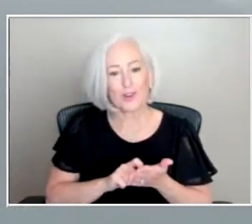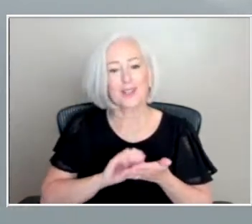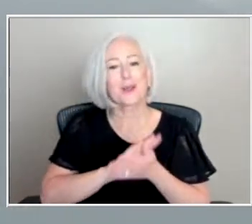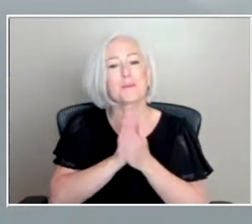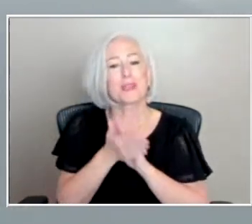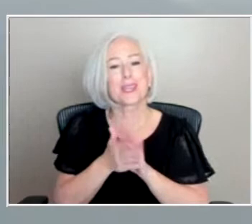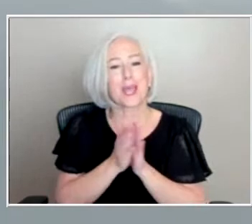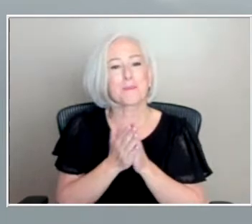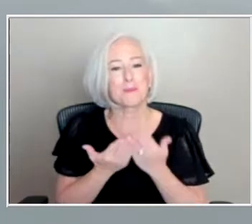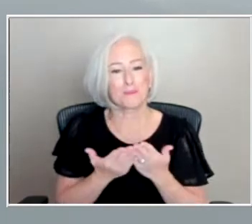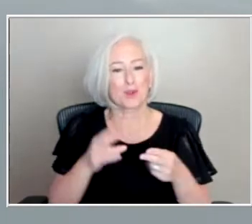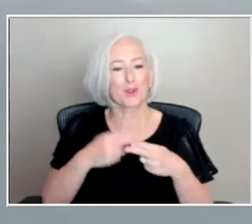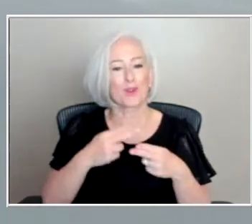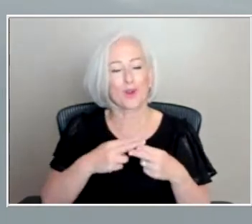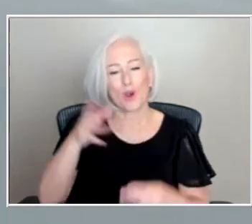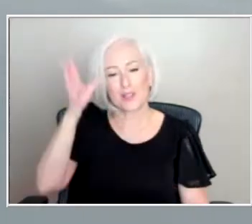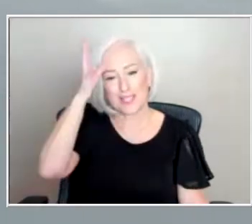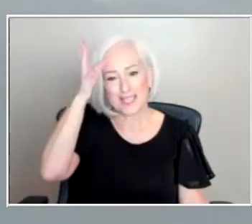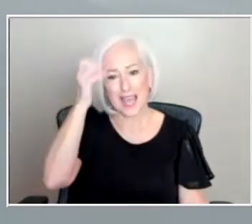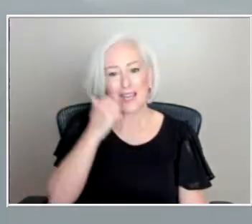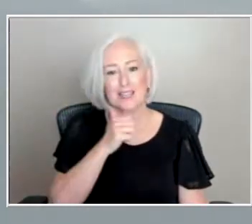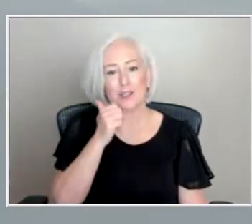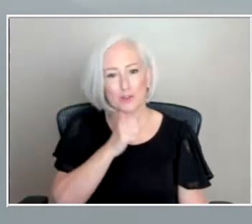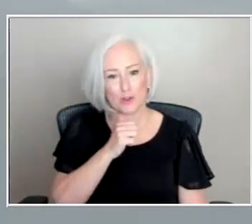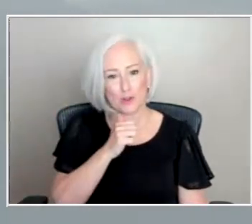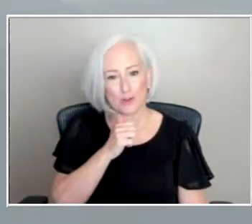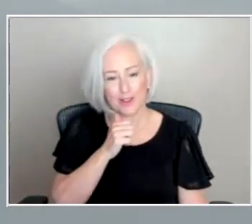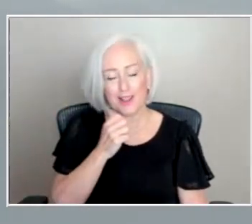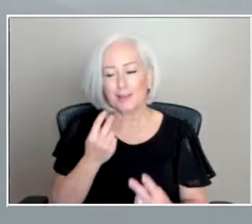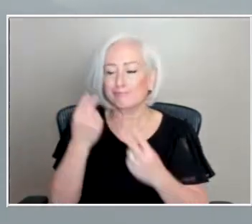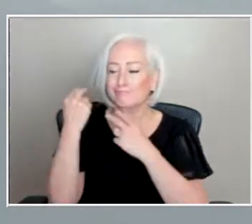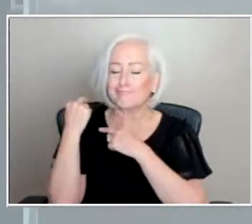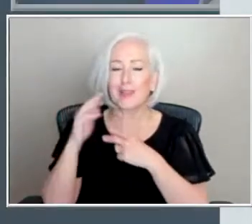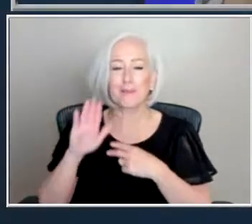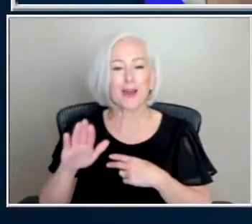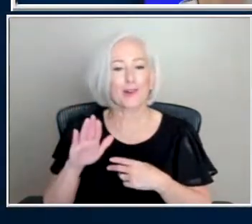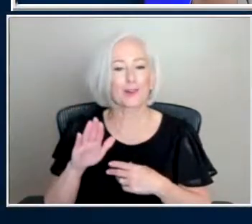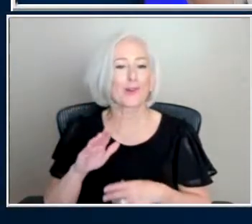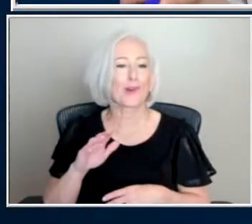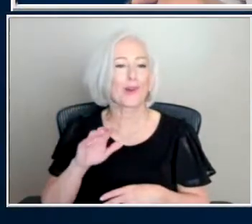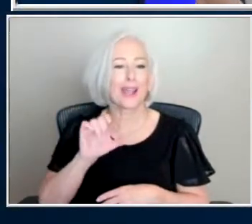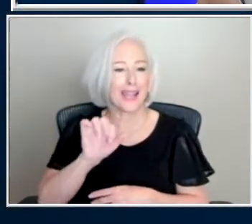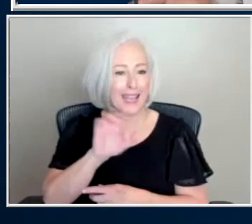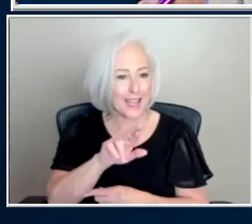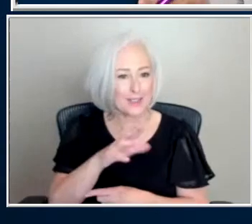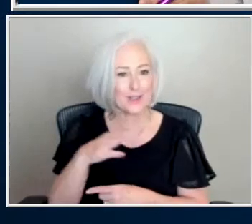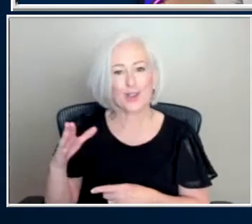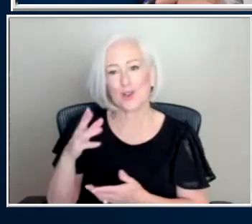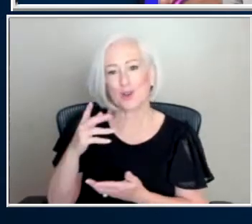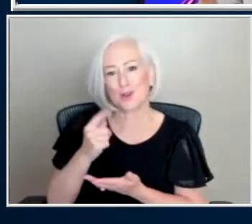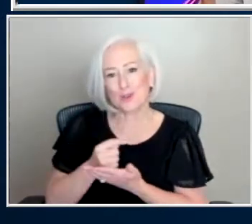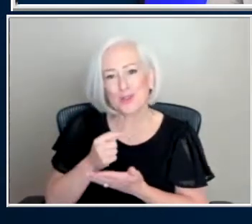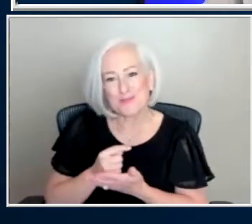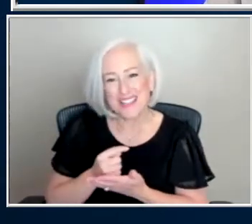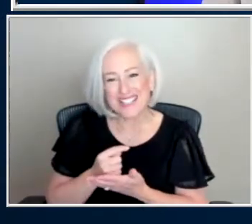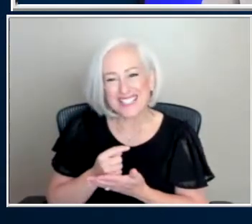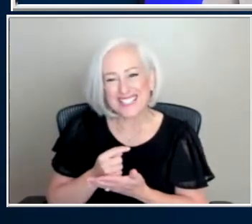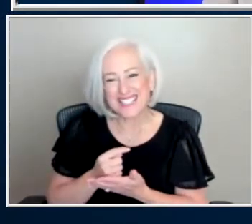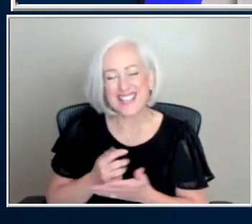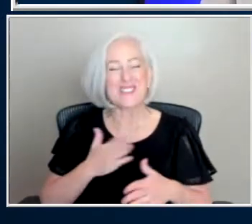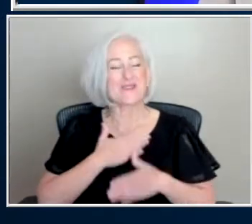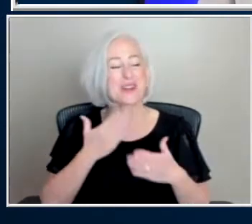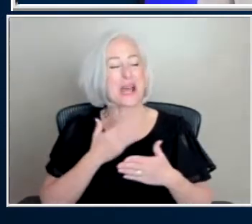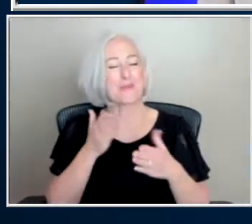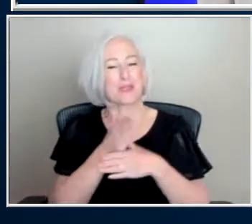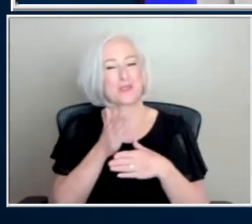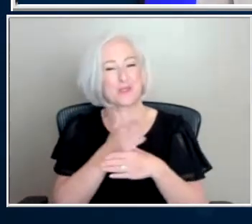of Stephanie's cancer diagnosis and her treatment. And we are happy to share this big spoiler alert that Stephanie survived, and we are